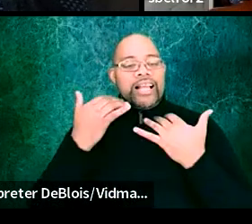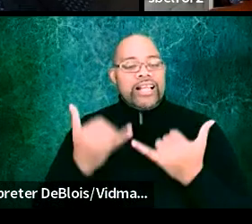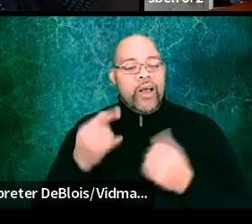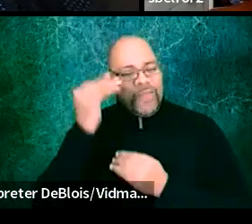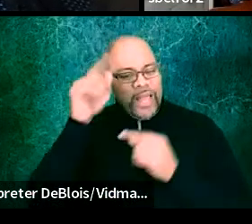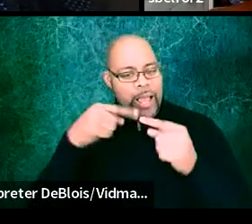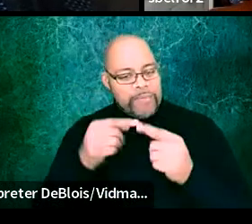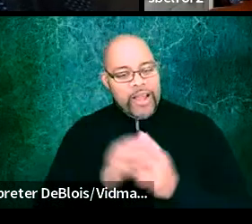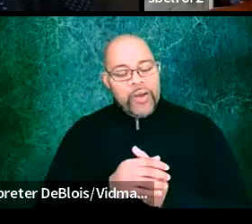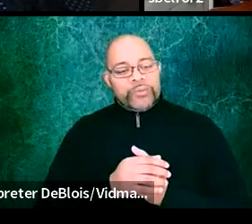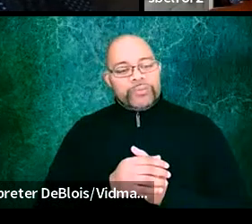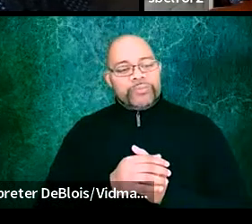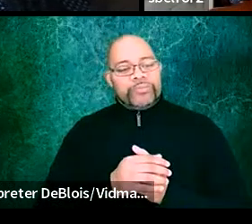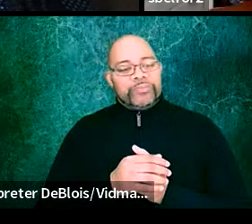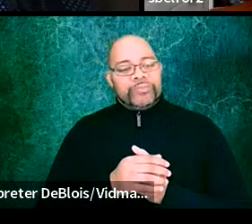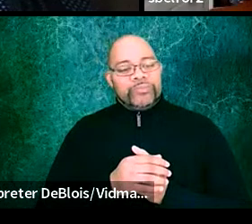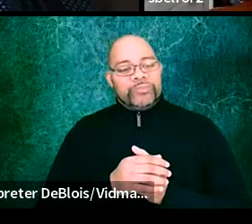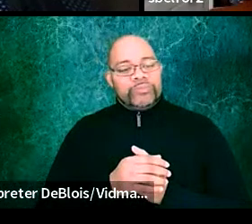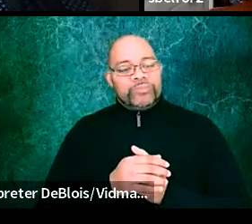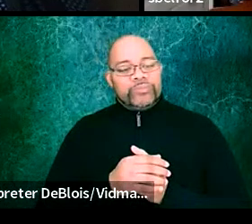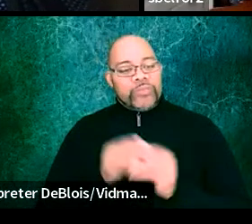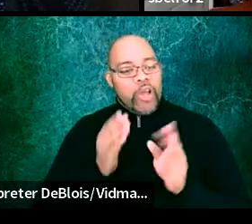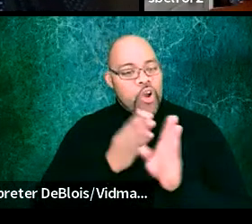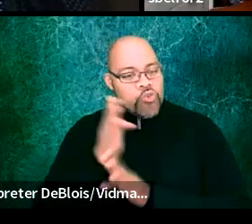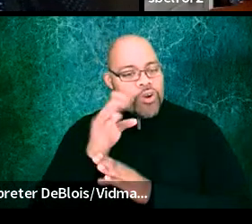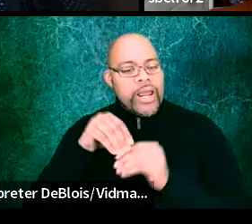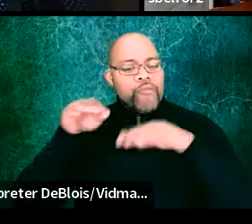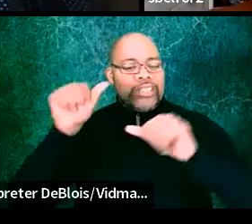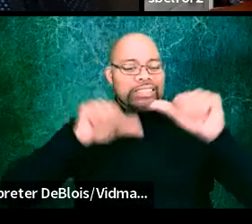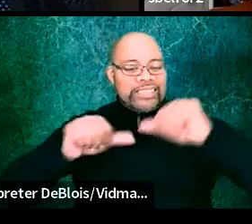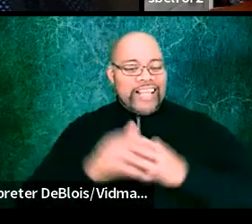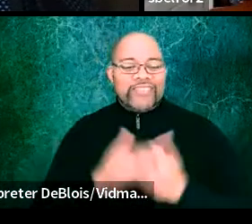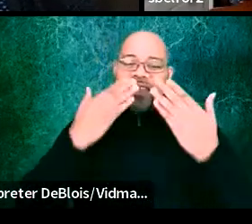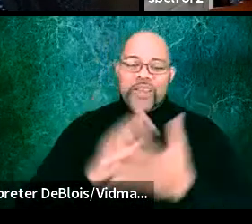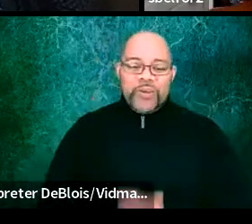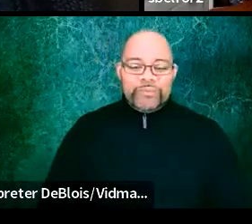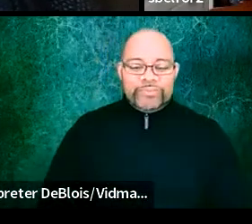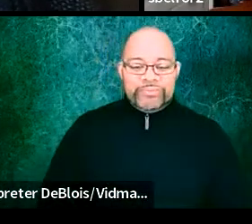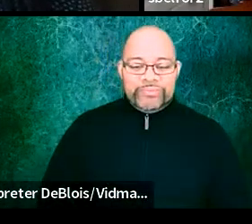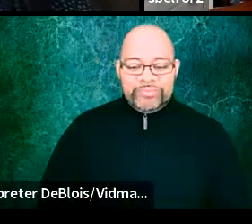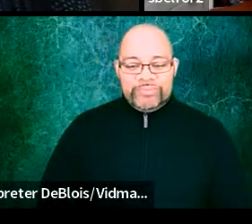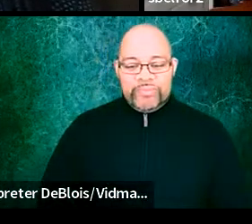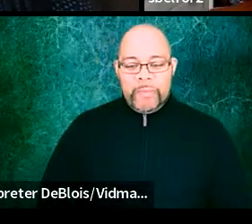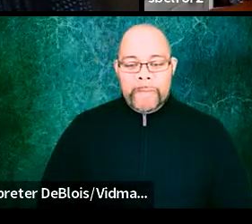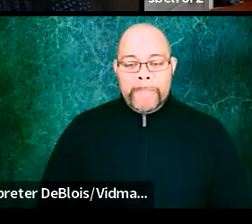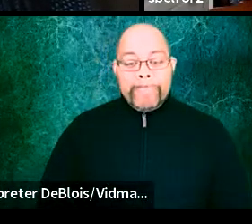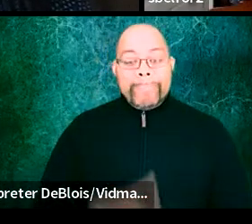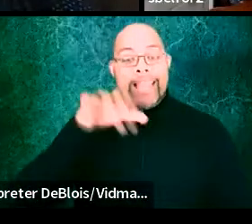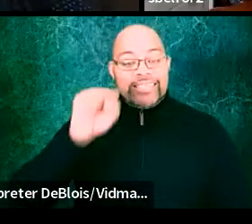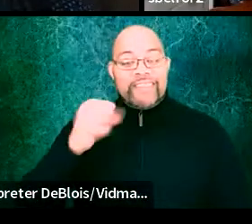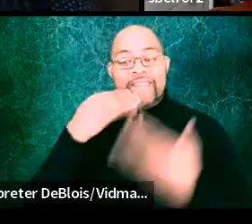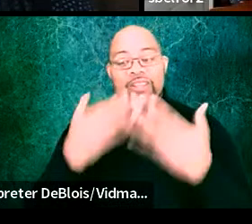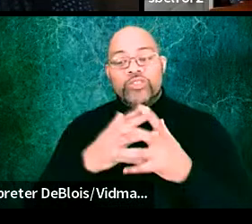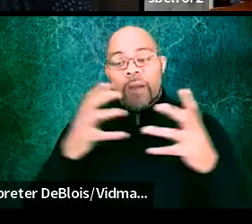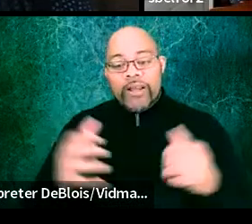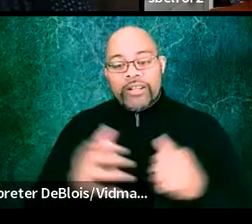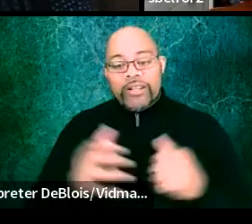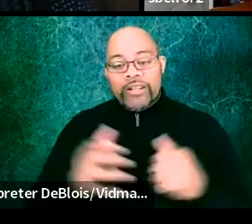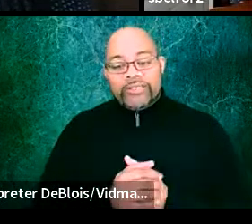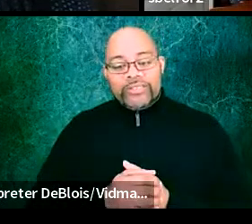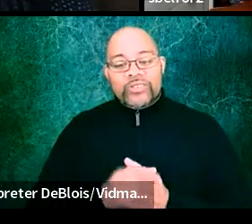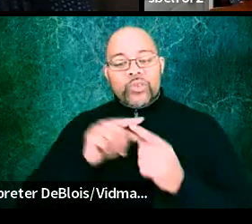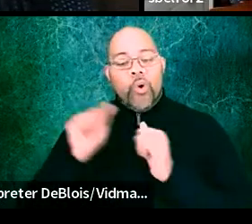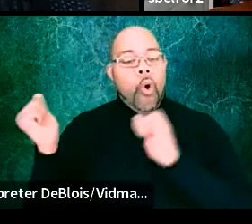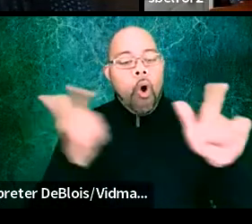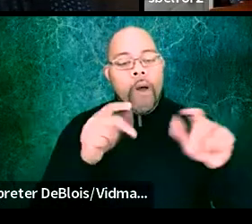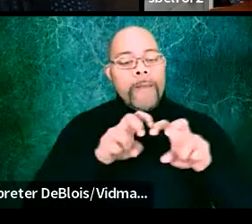of a career in marine science. Thank you. Yes, thank you so much to all of